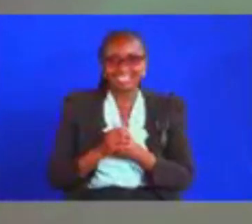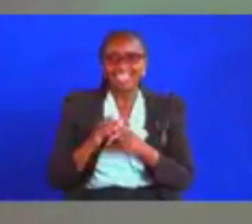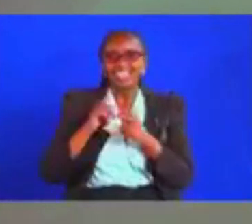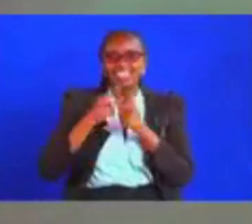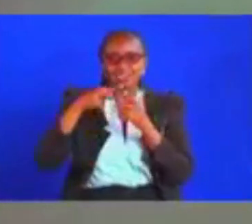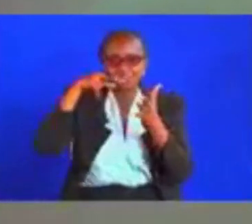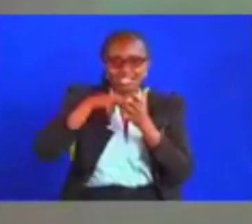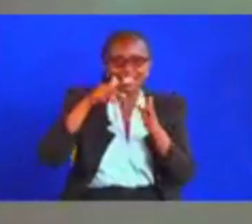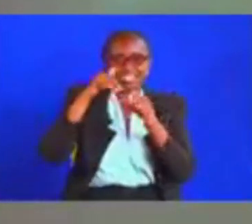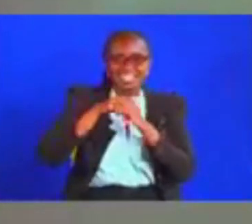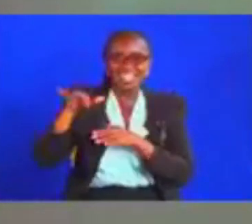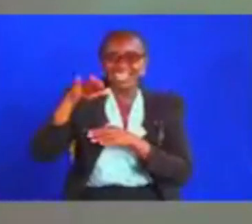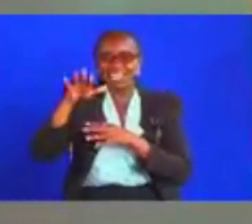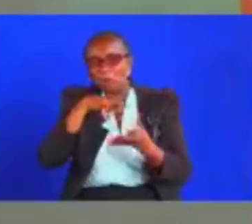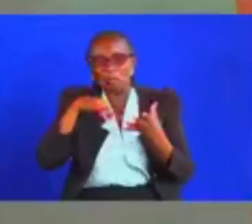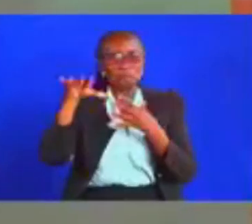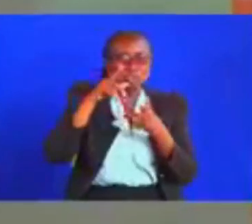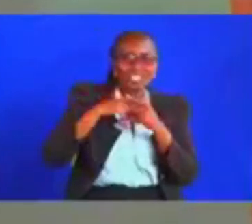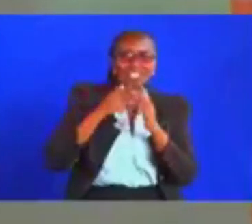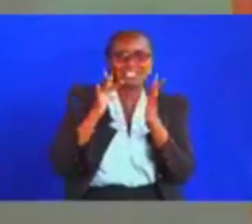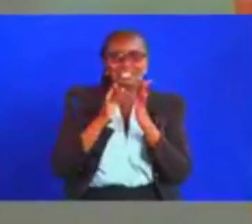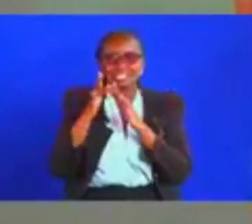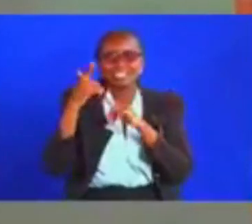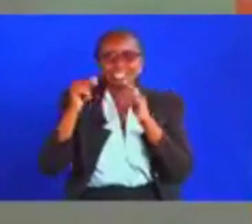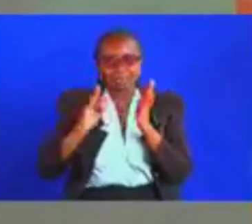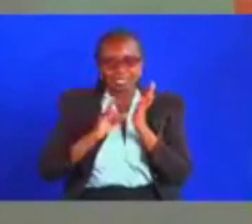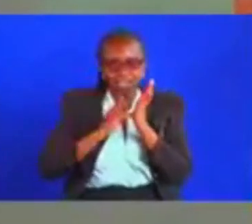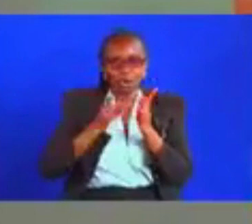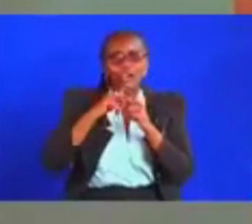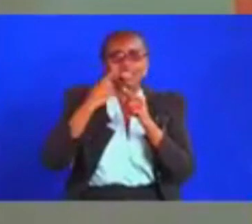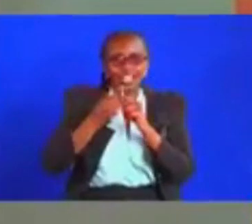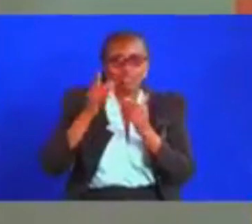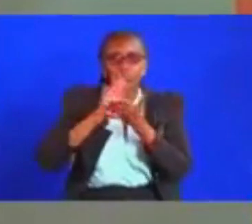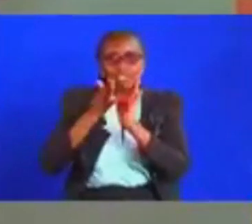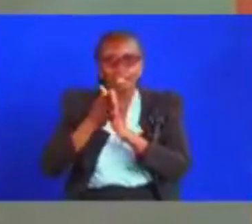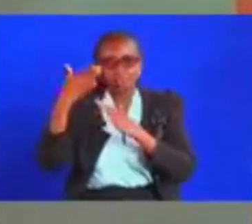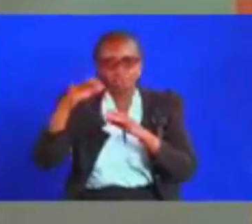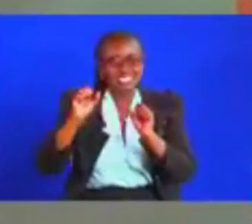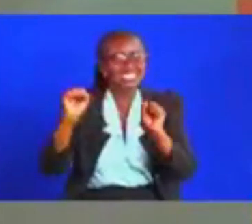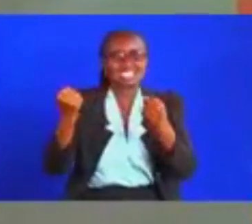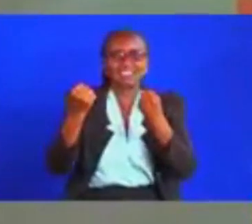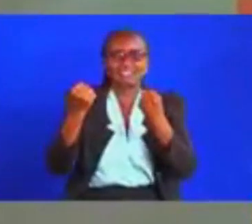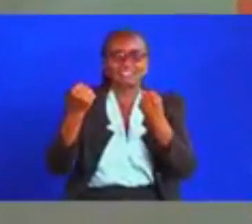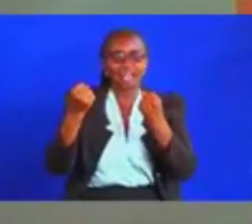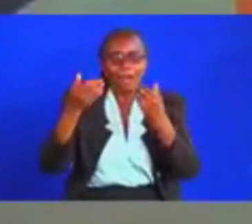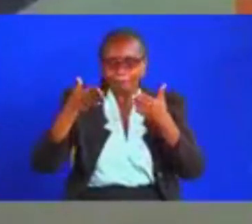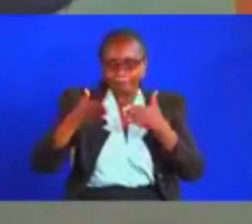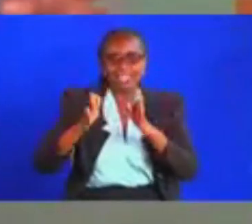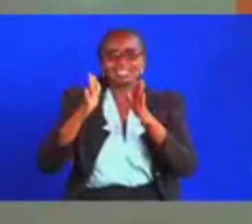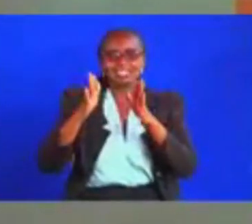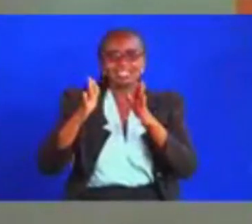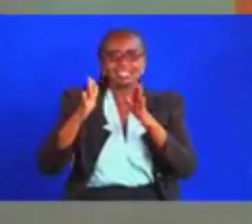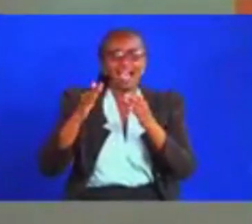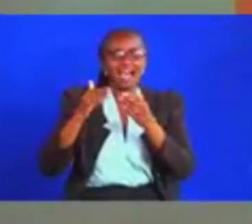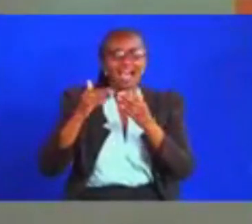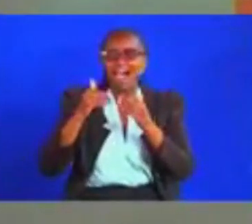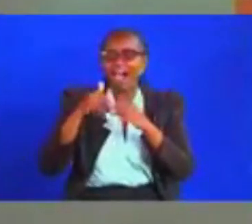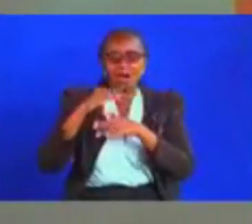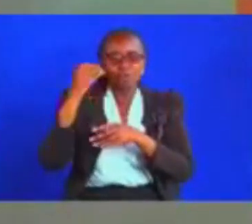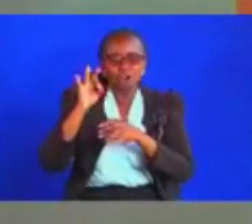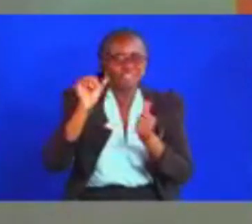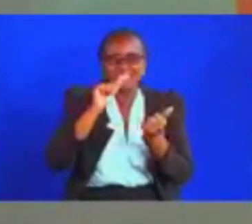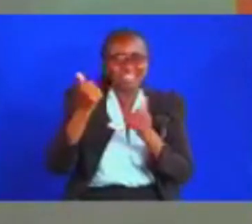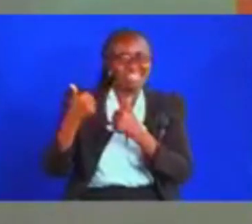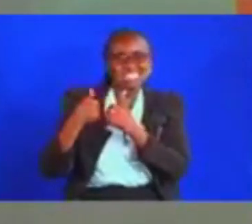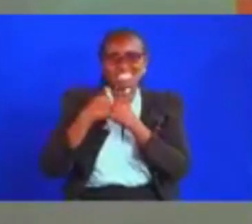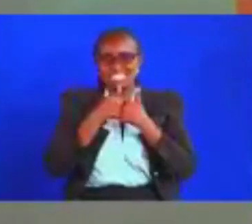in the midst of confusion and here he comes as the door. And he becomes your safe passage out of any predicament